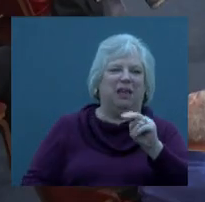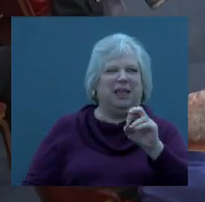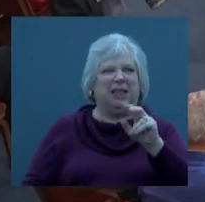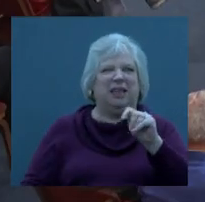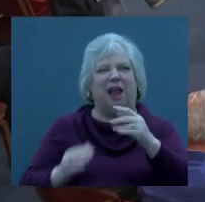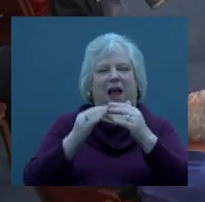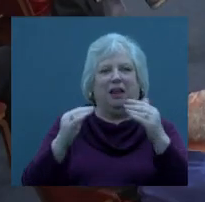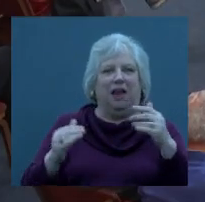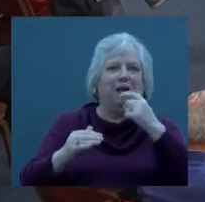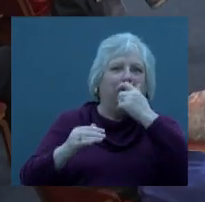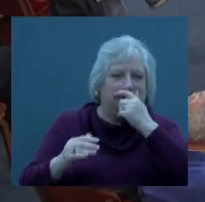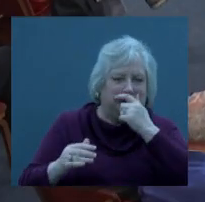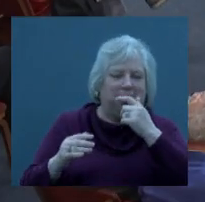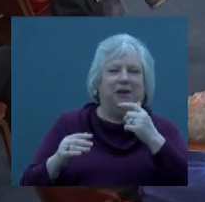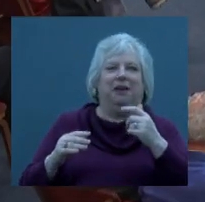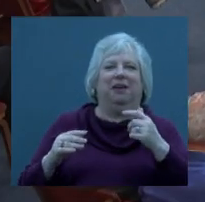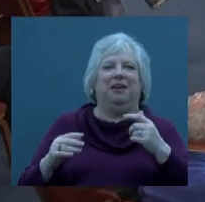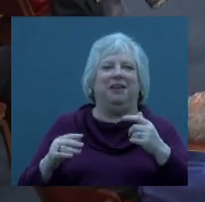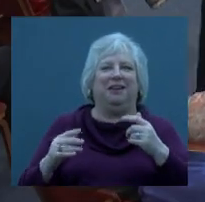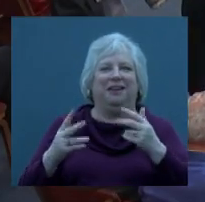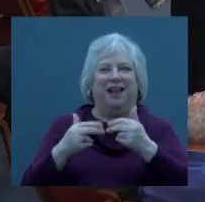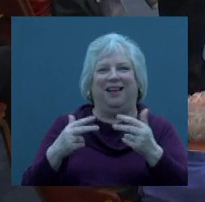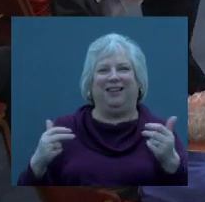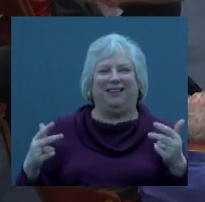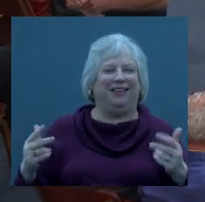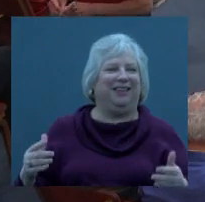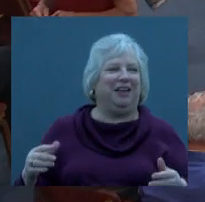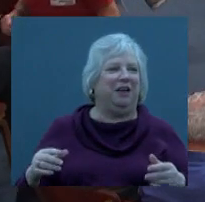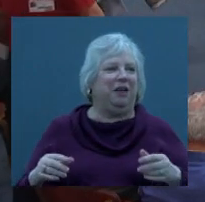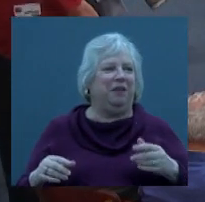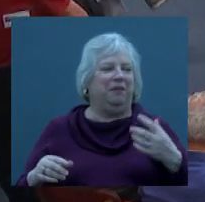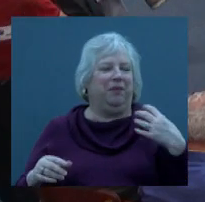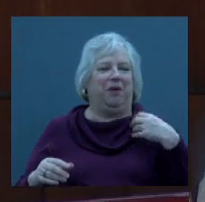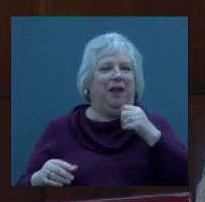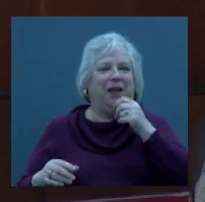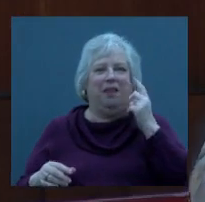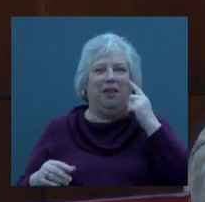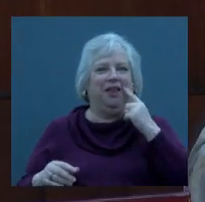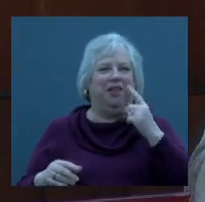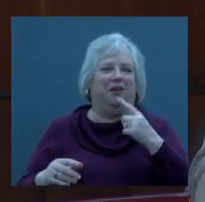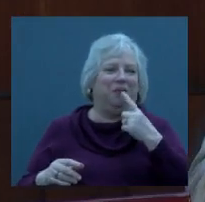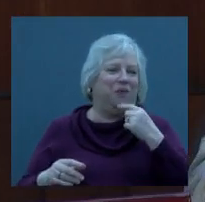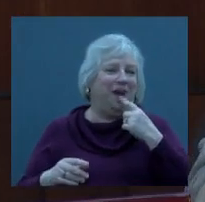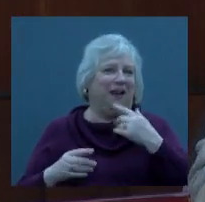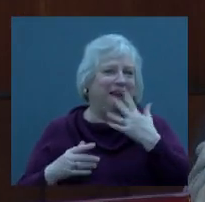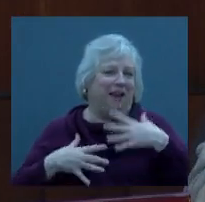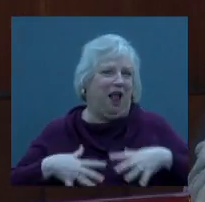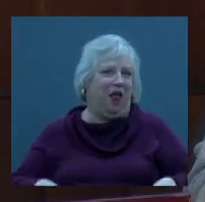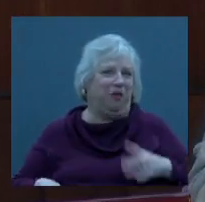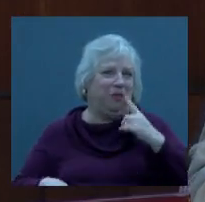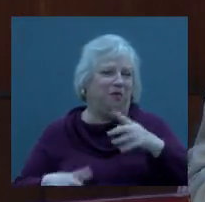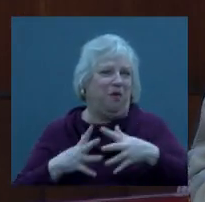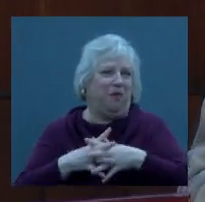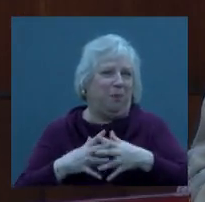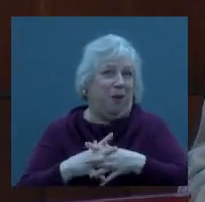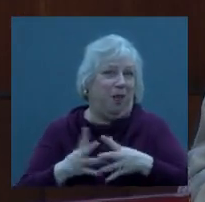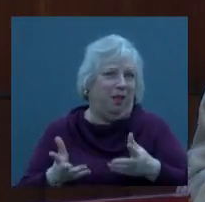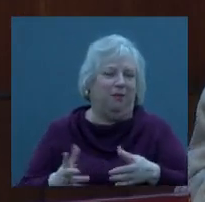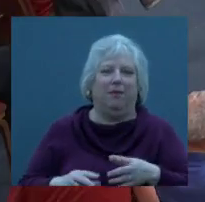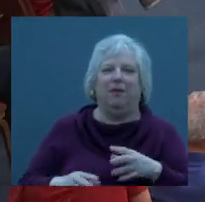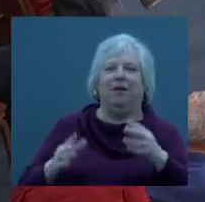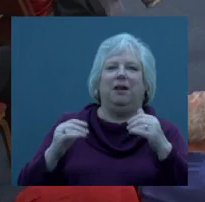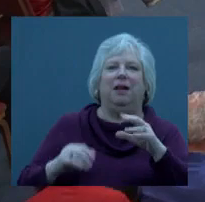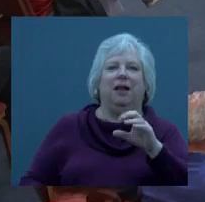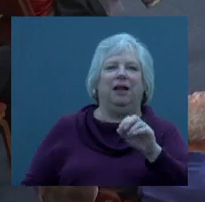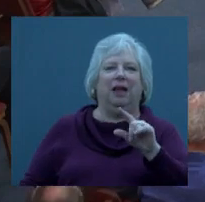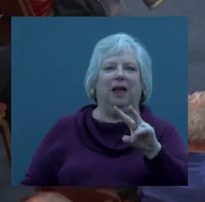there. Thank you very much. You're welcome. I didn't think the red was for the football team. Calvin Biggers.